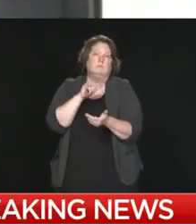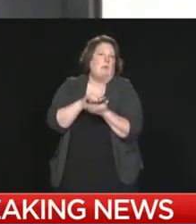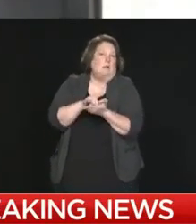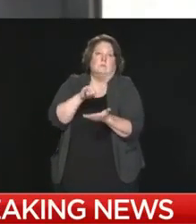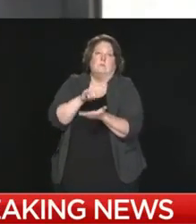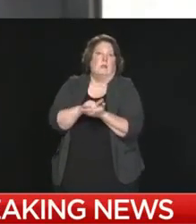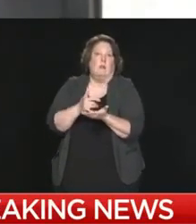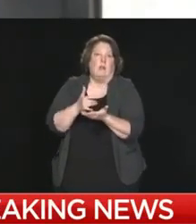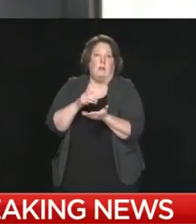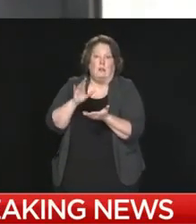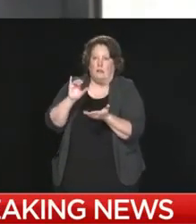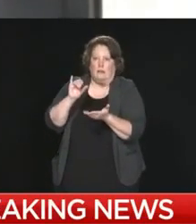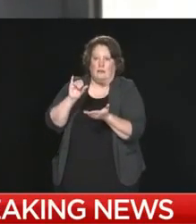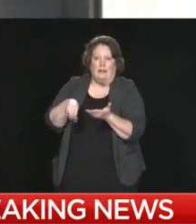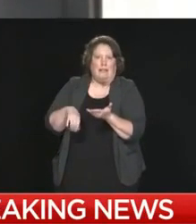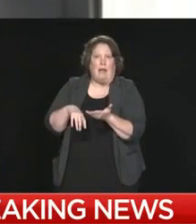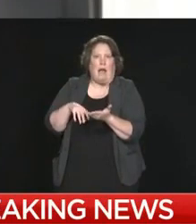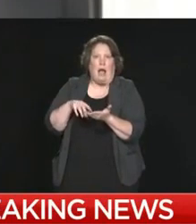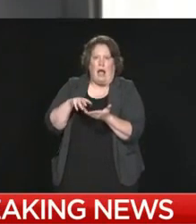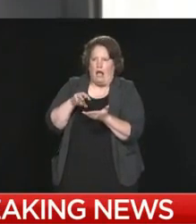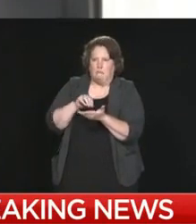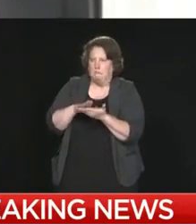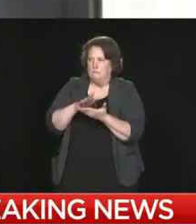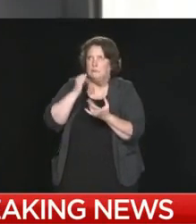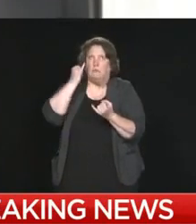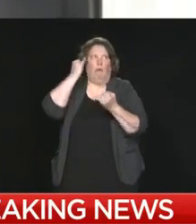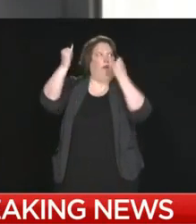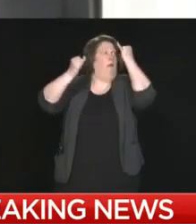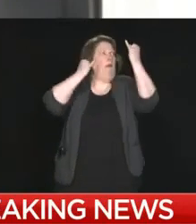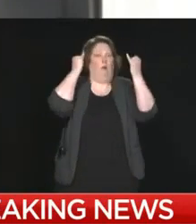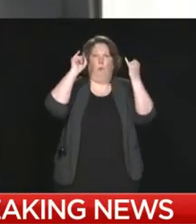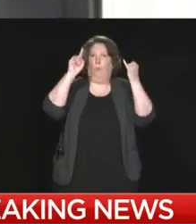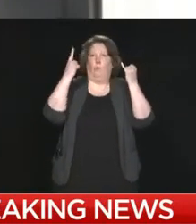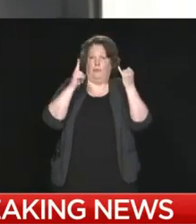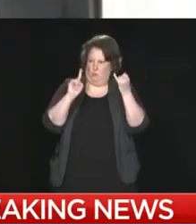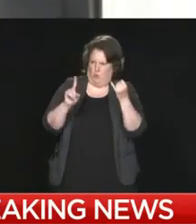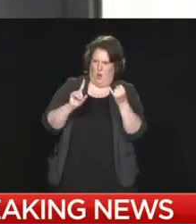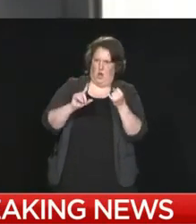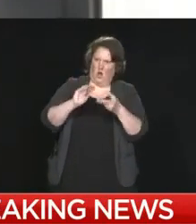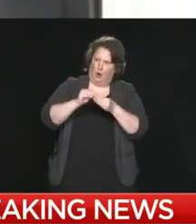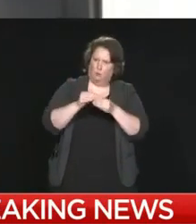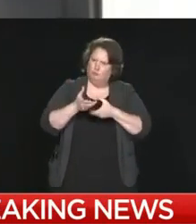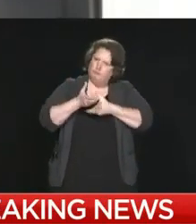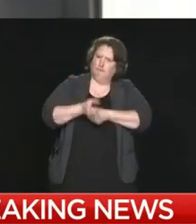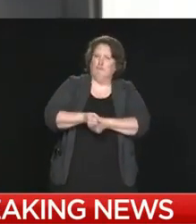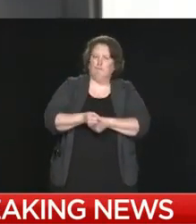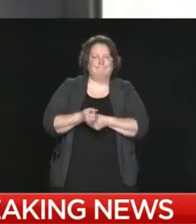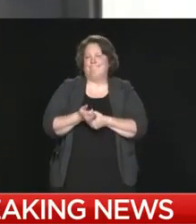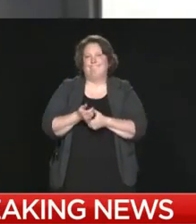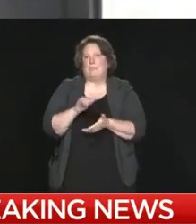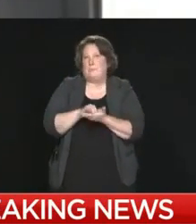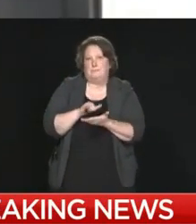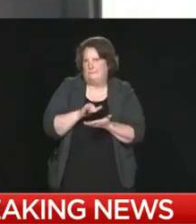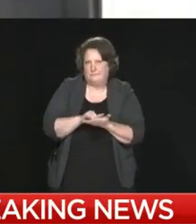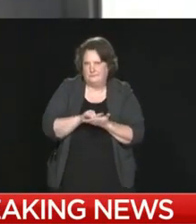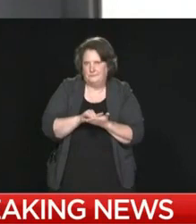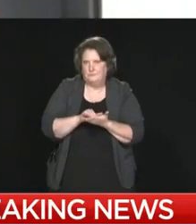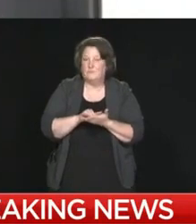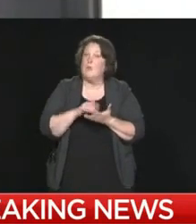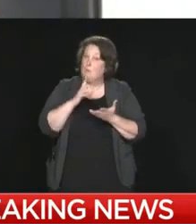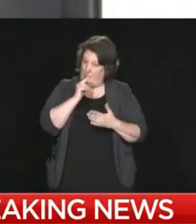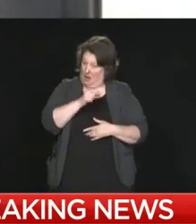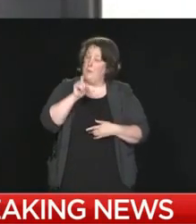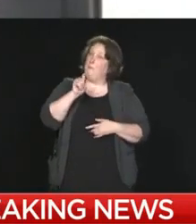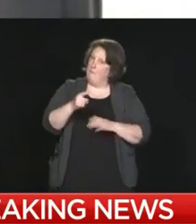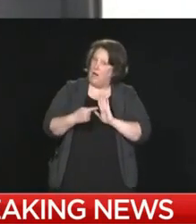an exercise in invention and imagination. Obviously, we need to continue to be